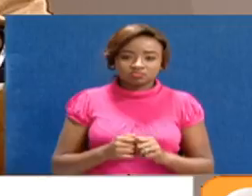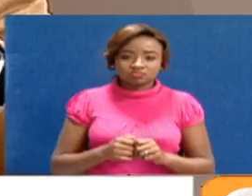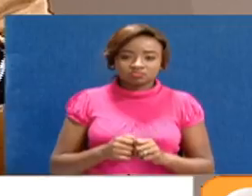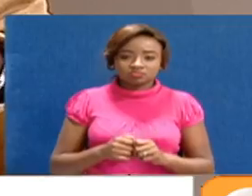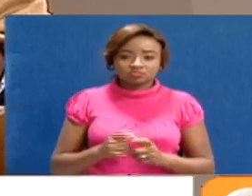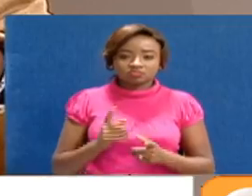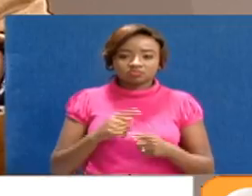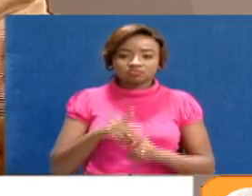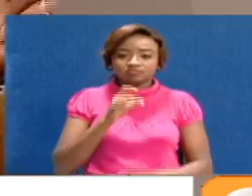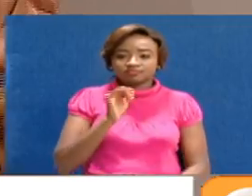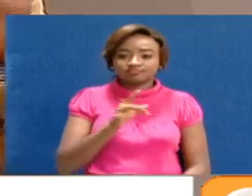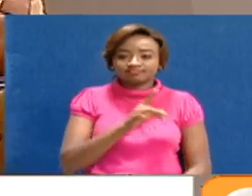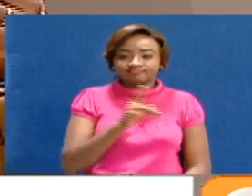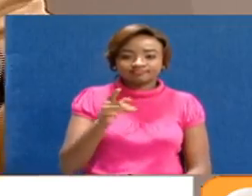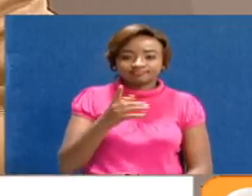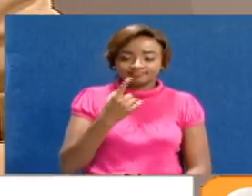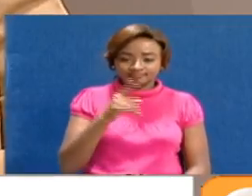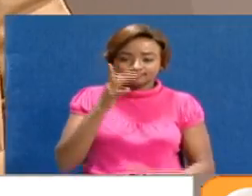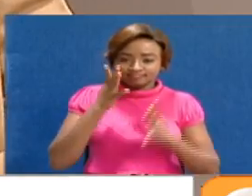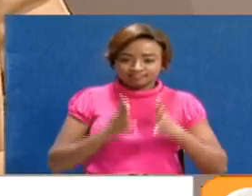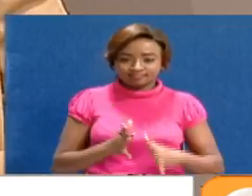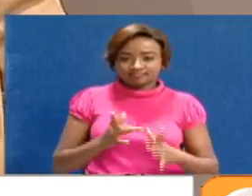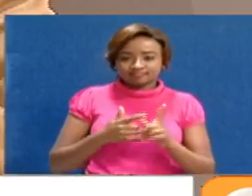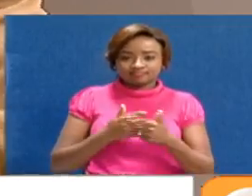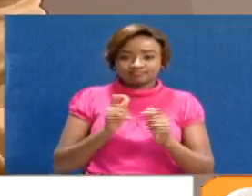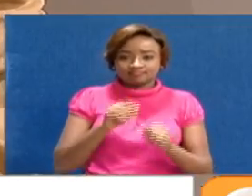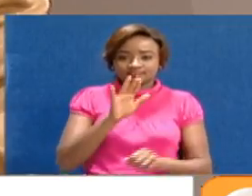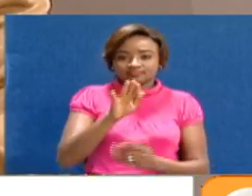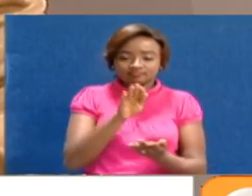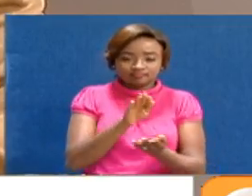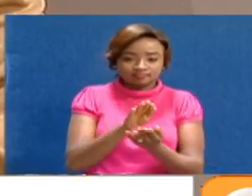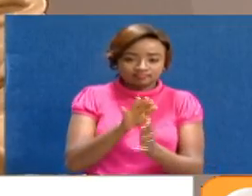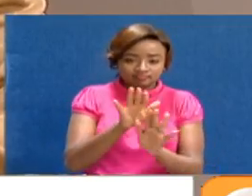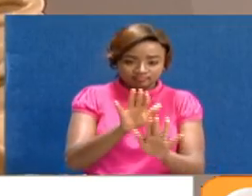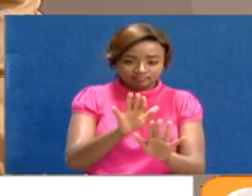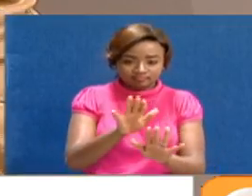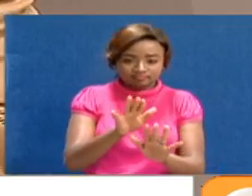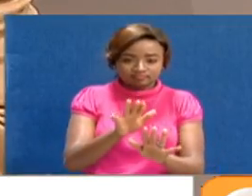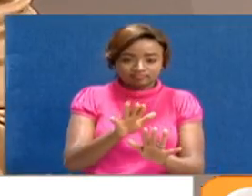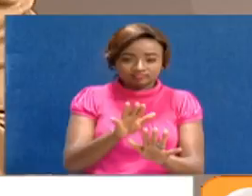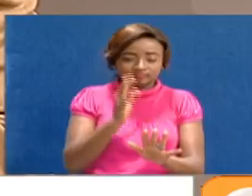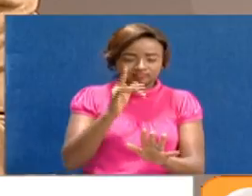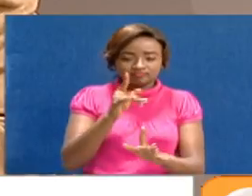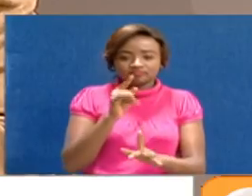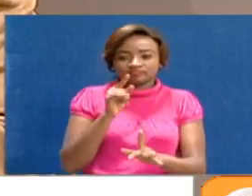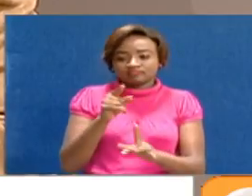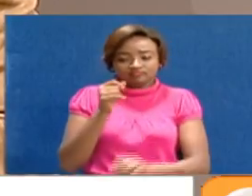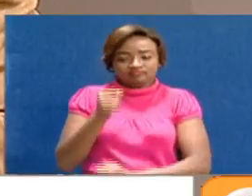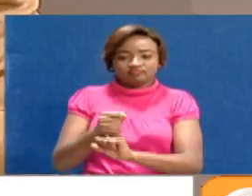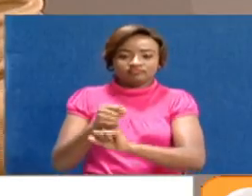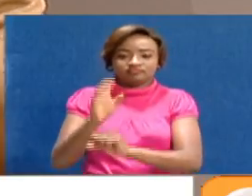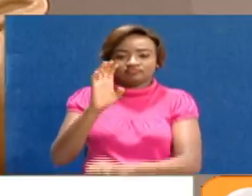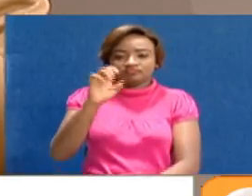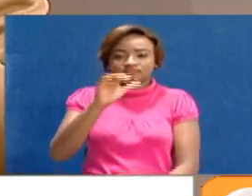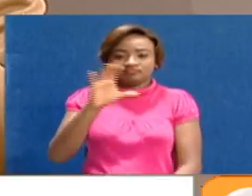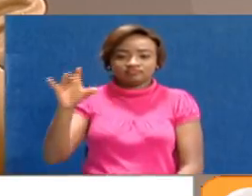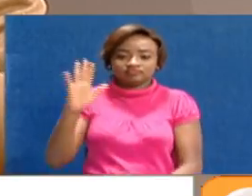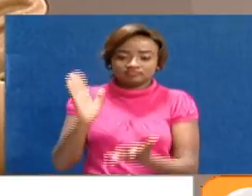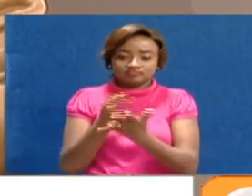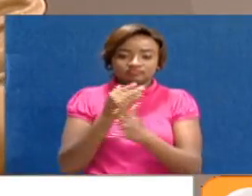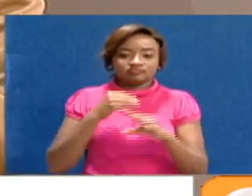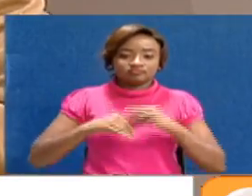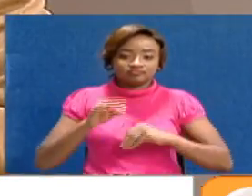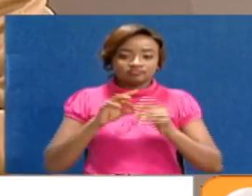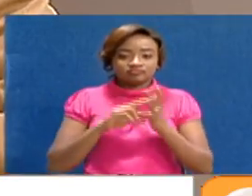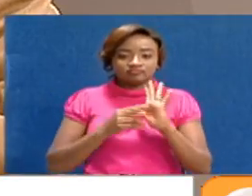very difficult for people to steal, because that person will be actually be on the side of EACC in the fight against corruption. So we are having a